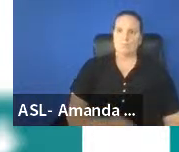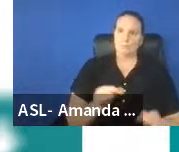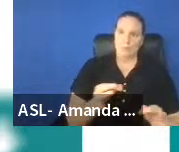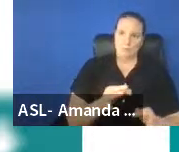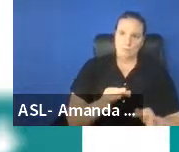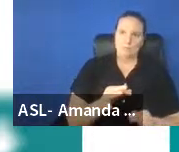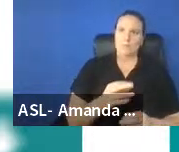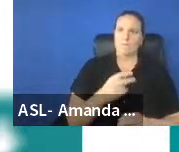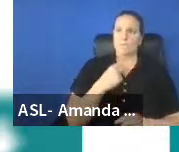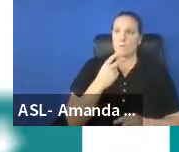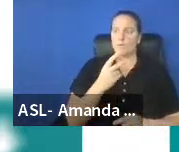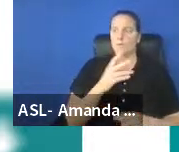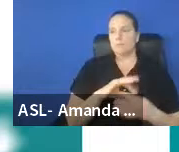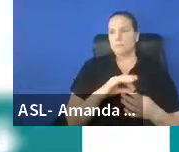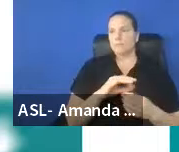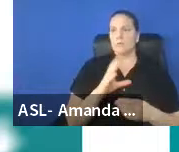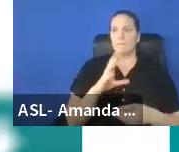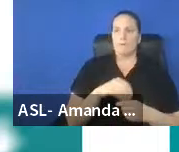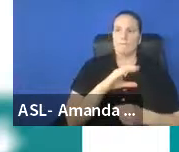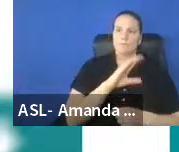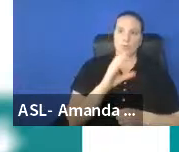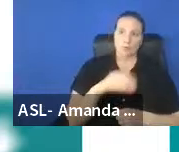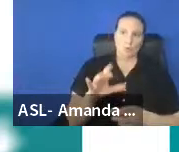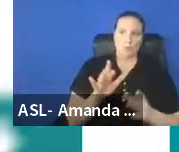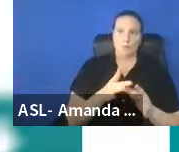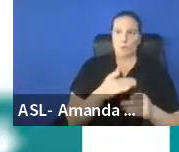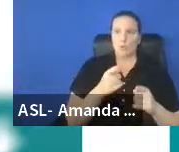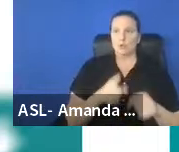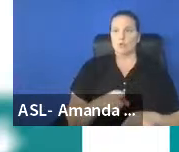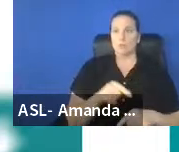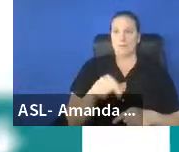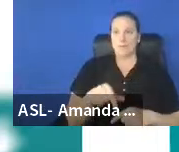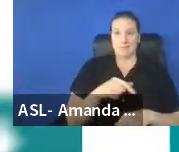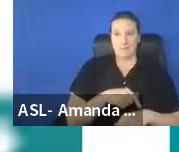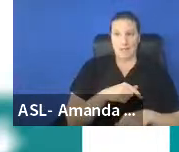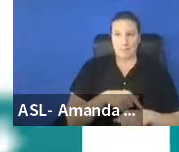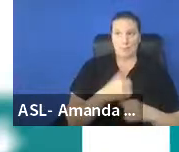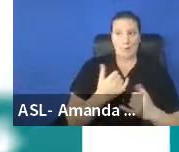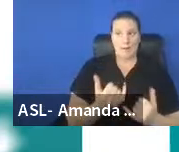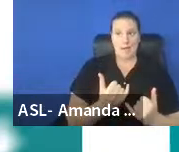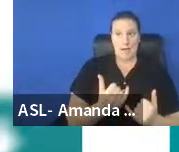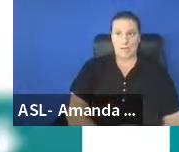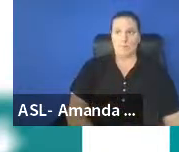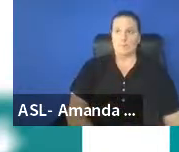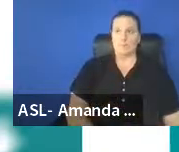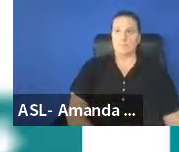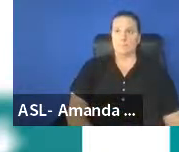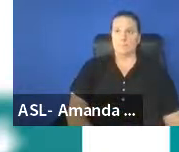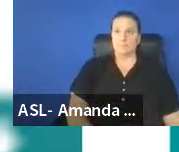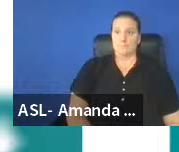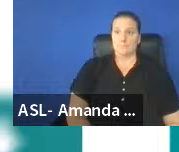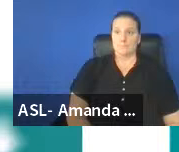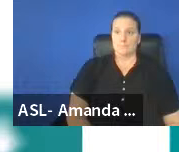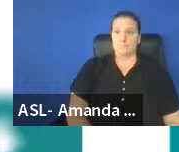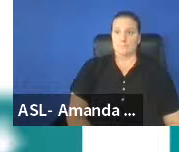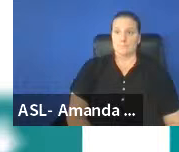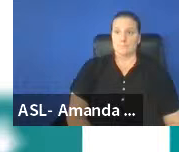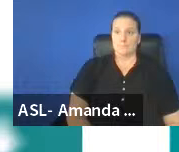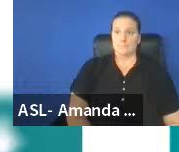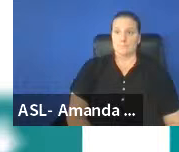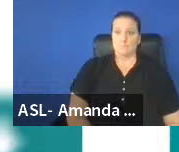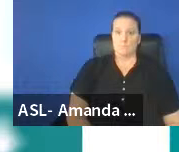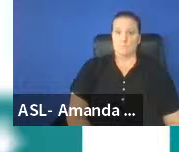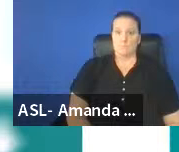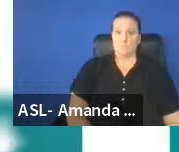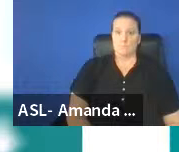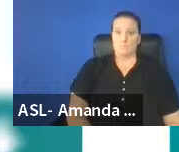public comment will be welcome in the Zoom webinar during this time right now. We do offer the option for you to turn on